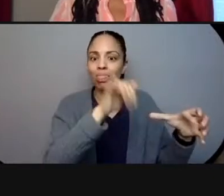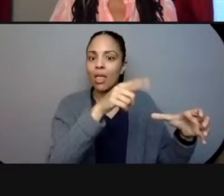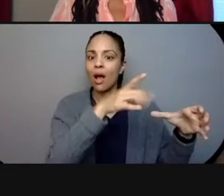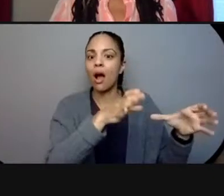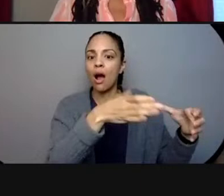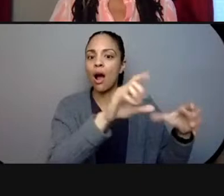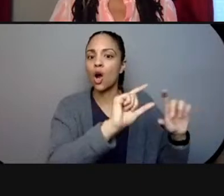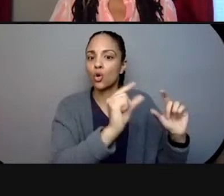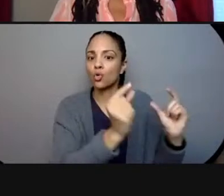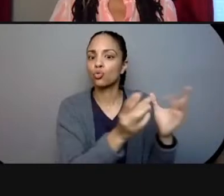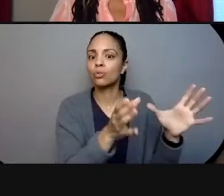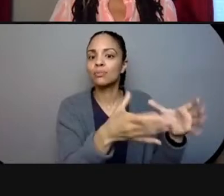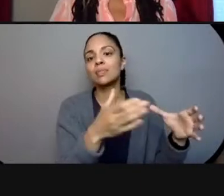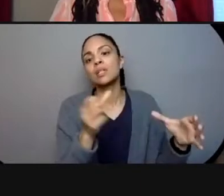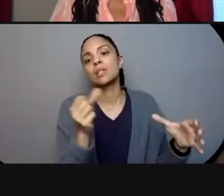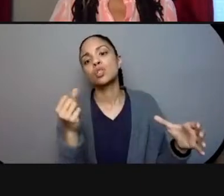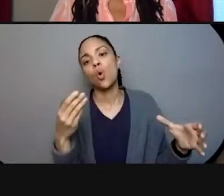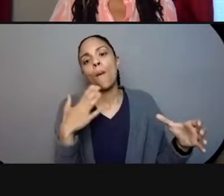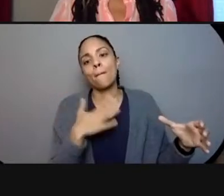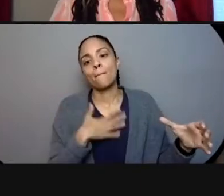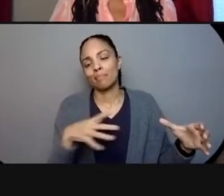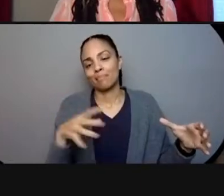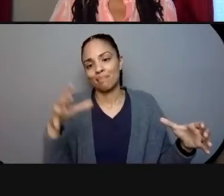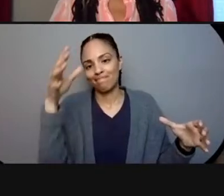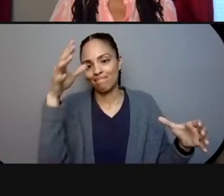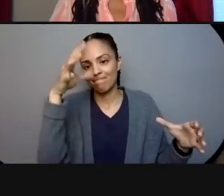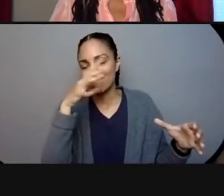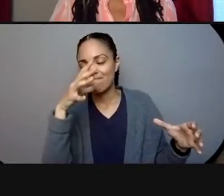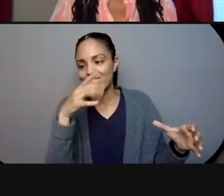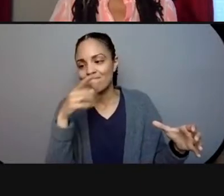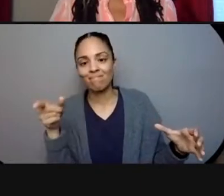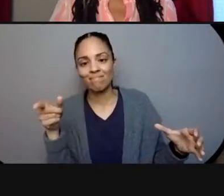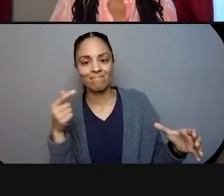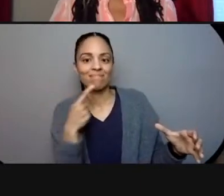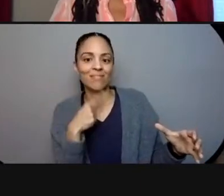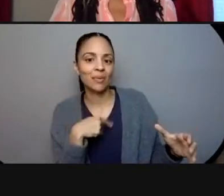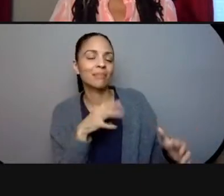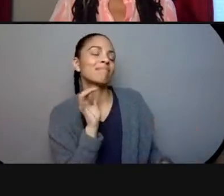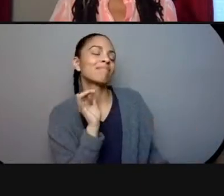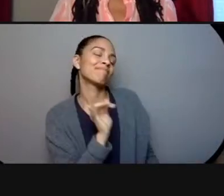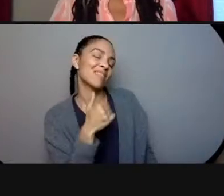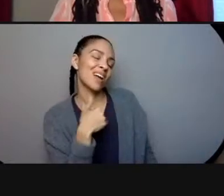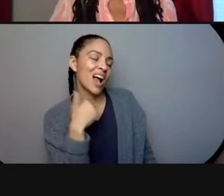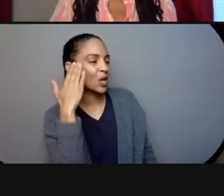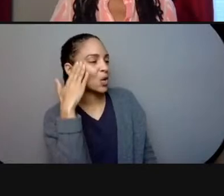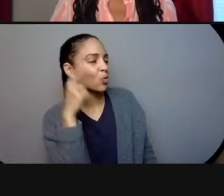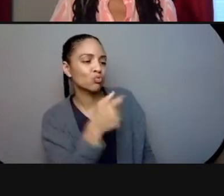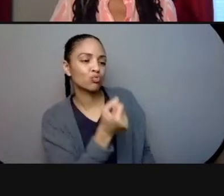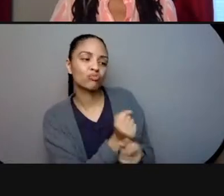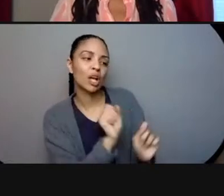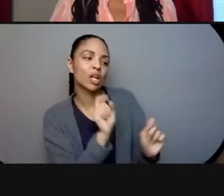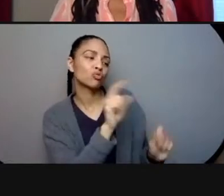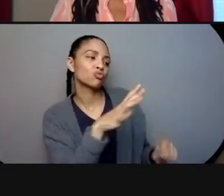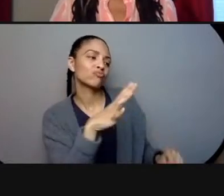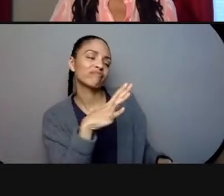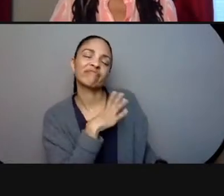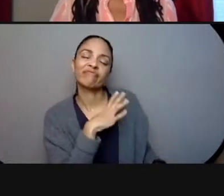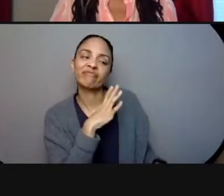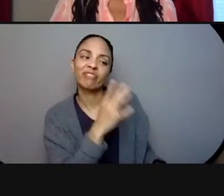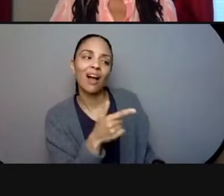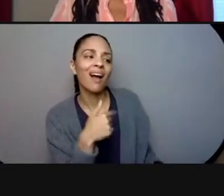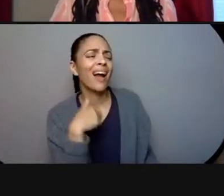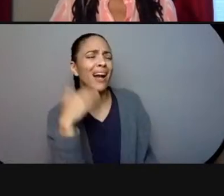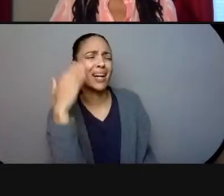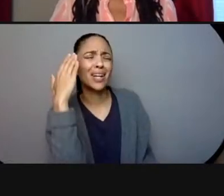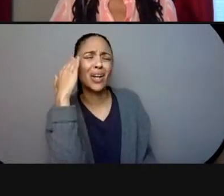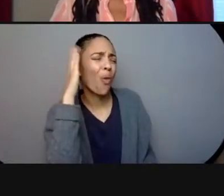that were looking out for you. So I knew you were okay. So when you were lying and say you going here, I knew you were going, I knew where you really was going the whole time, but I just